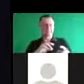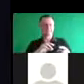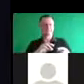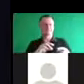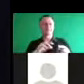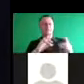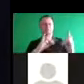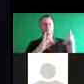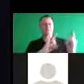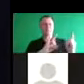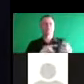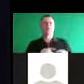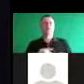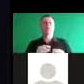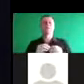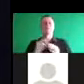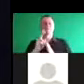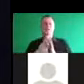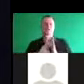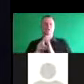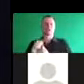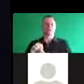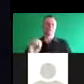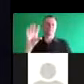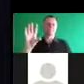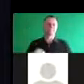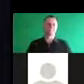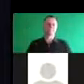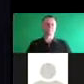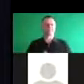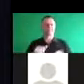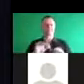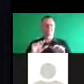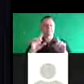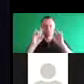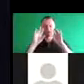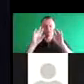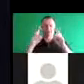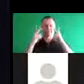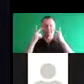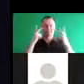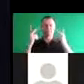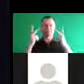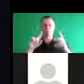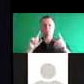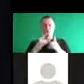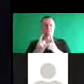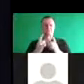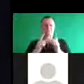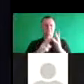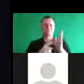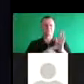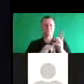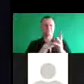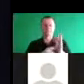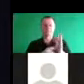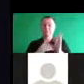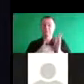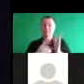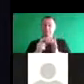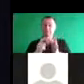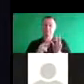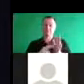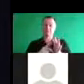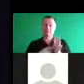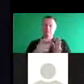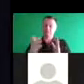sort of really a great visual exploration of the unseen. So, Daniela, do you want to talk about